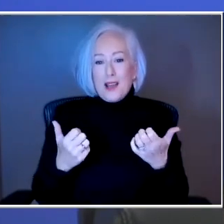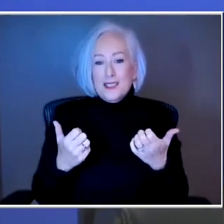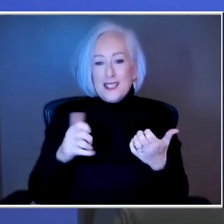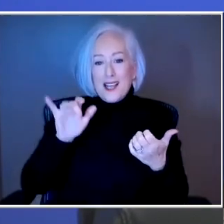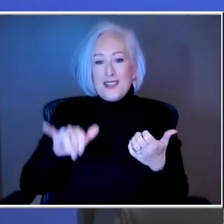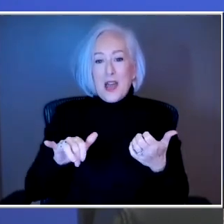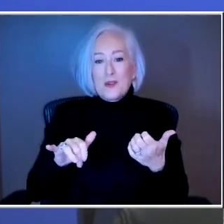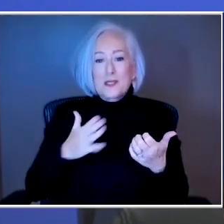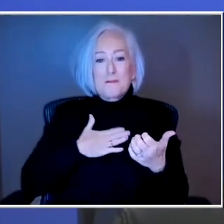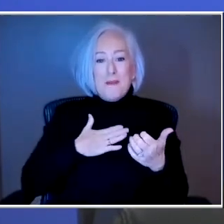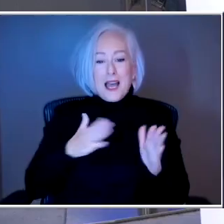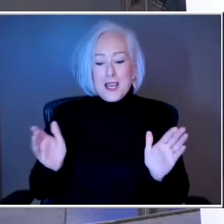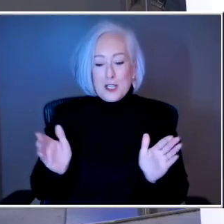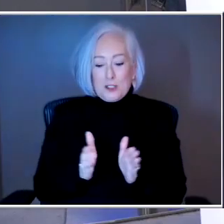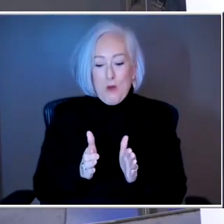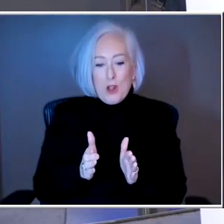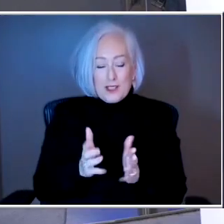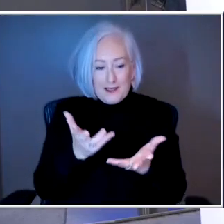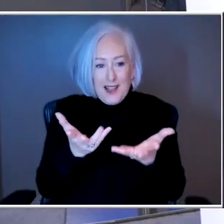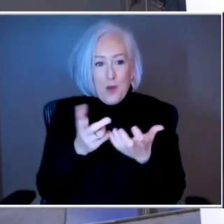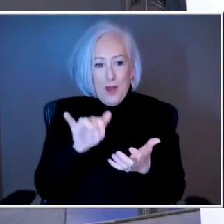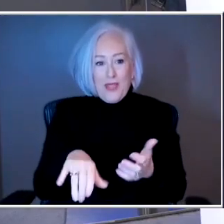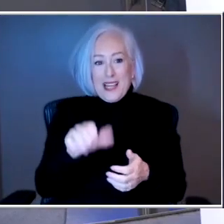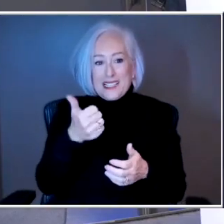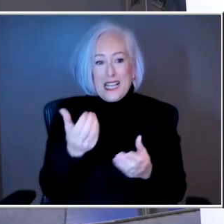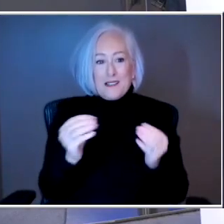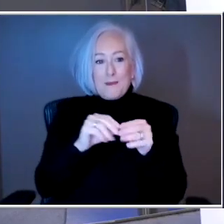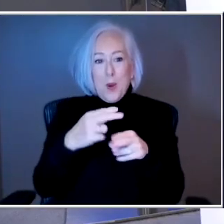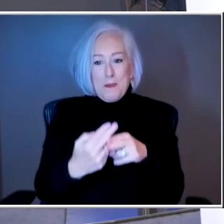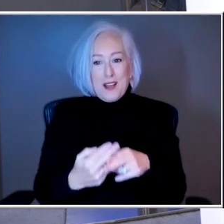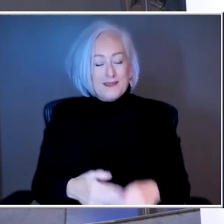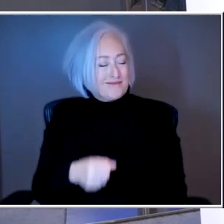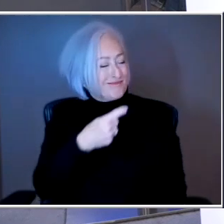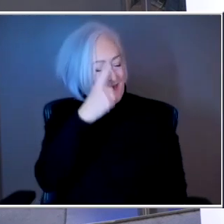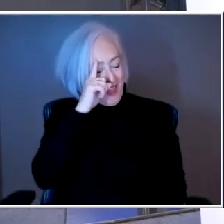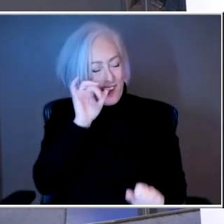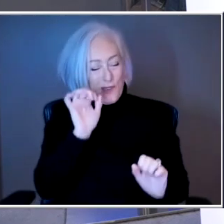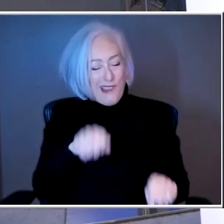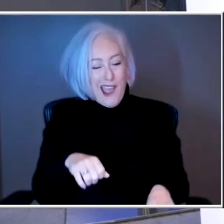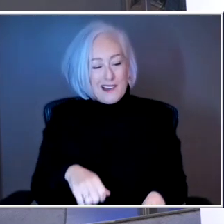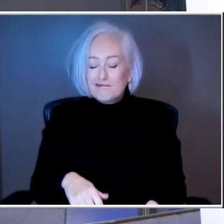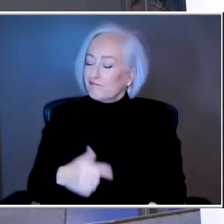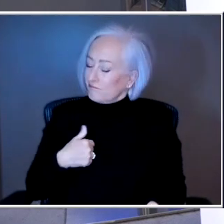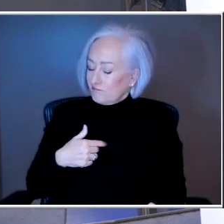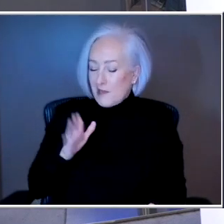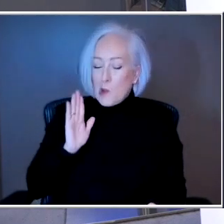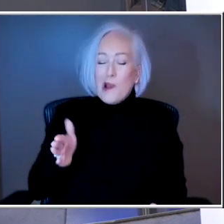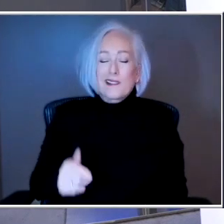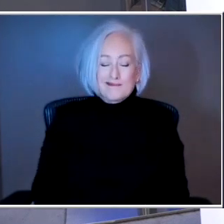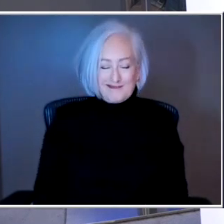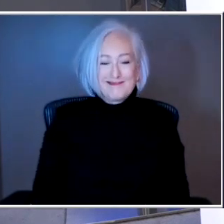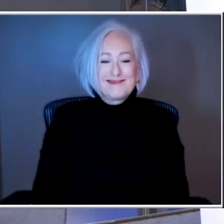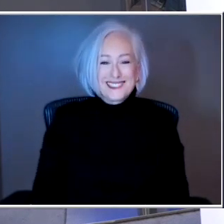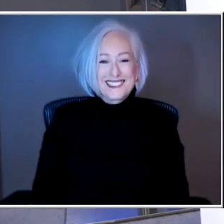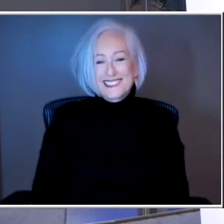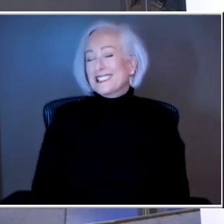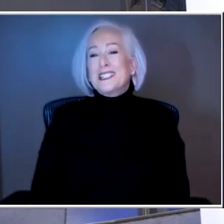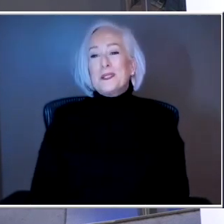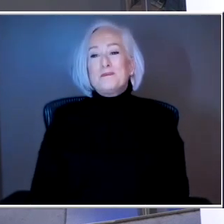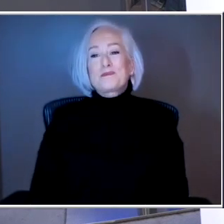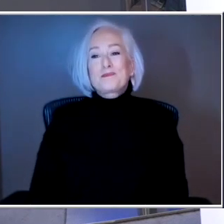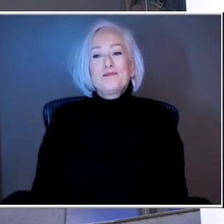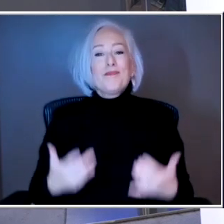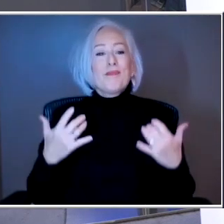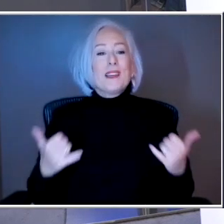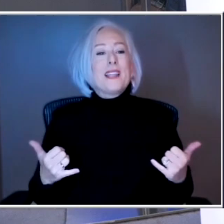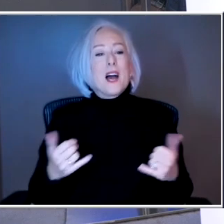I'd like to go 10 more. I think you've got this. I think you got it. I'm doing it. You are doing it. You are doing this. I want to get the takeaways today from